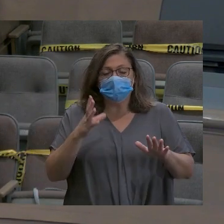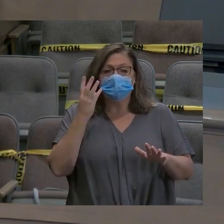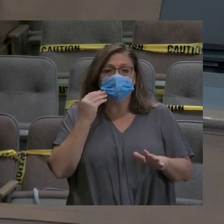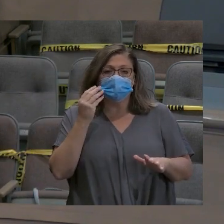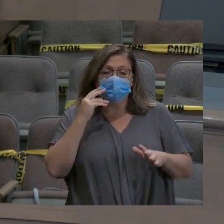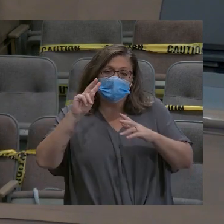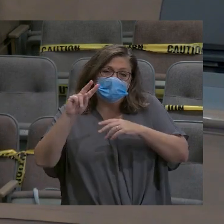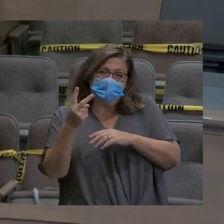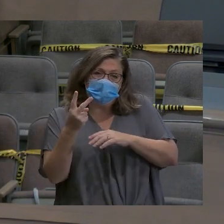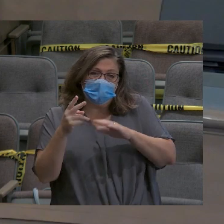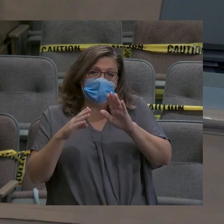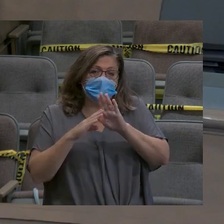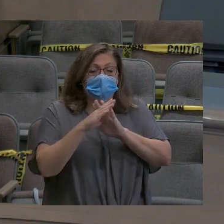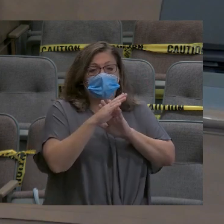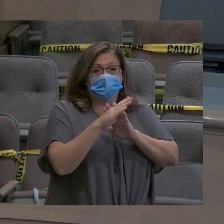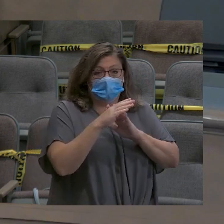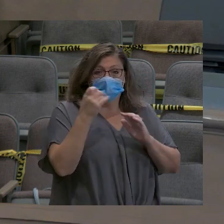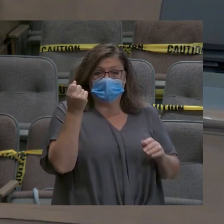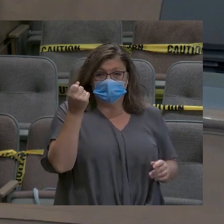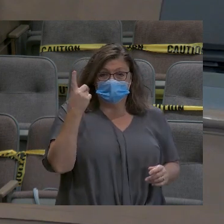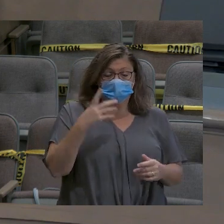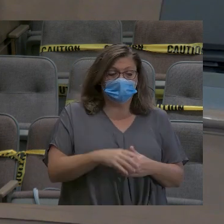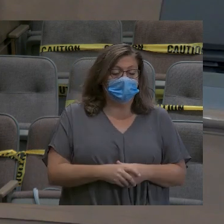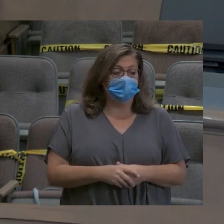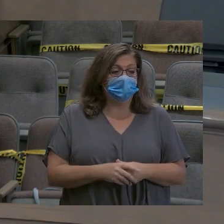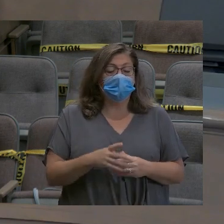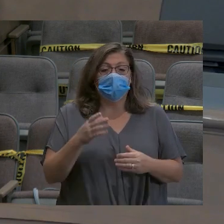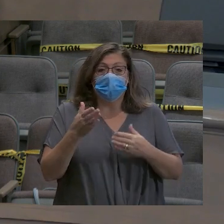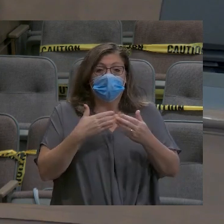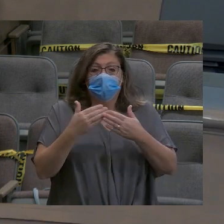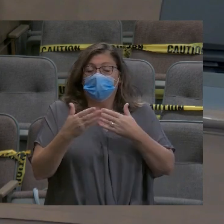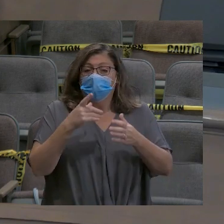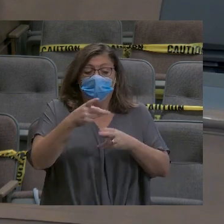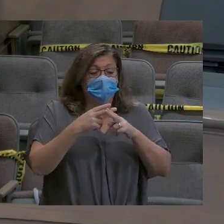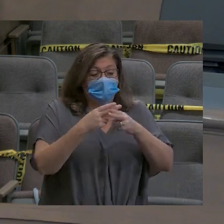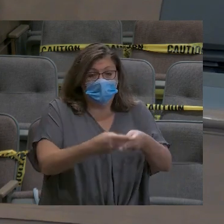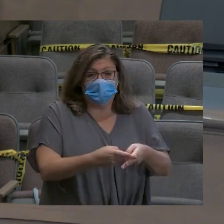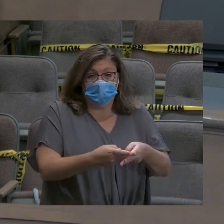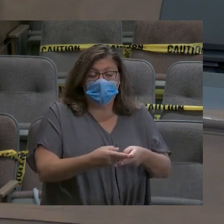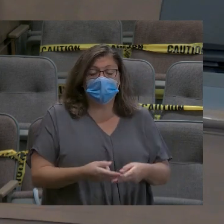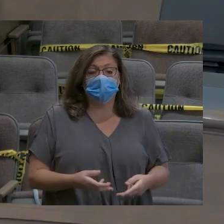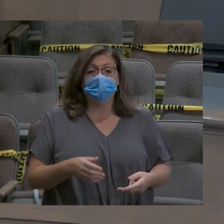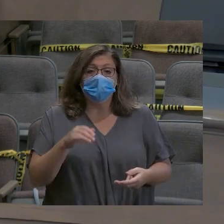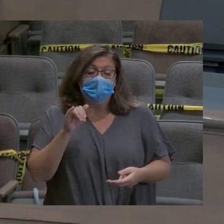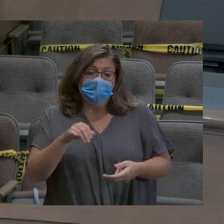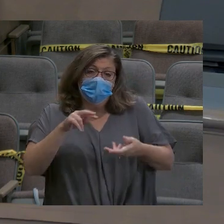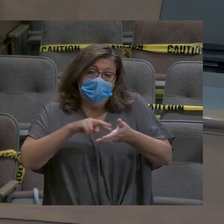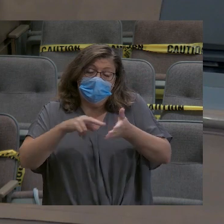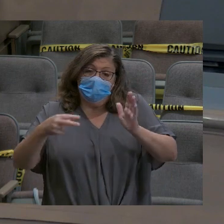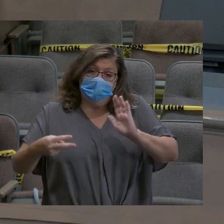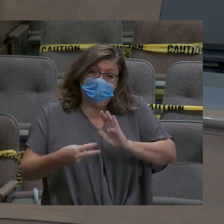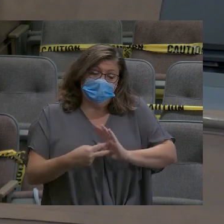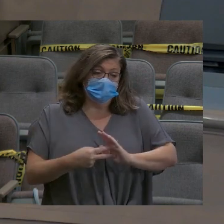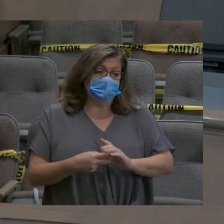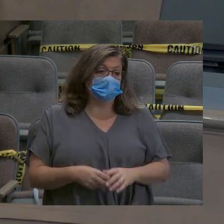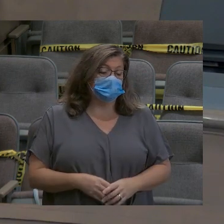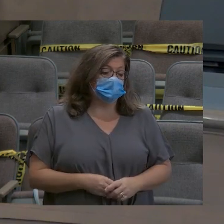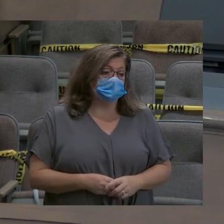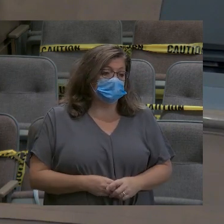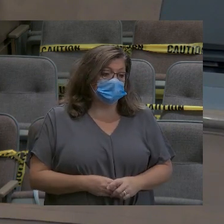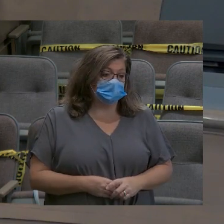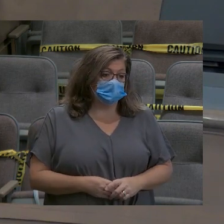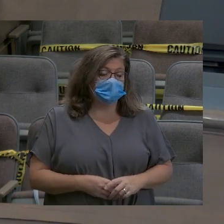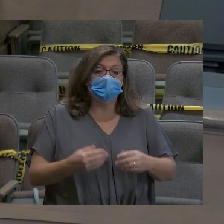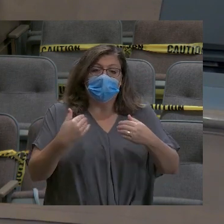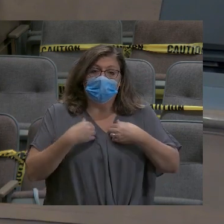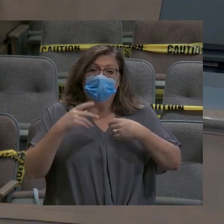a second wave, or a second resurgence. Whatever you want to call it, it basically means you have people that are moving around,